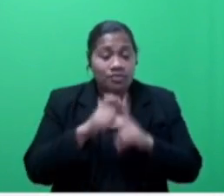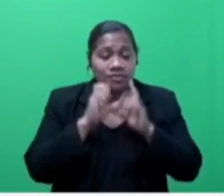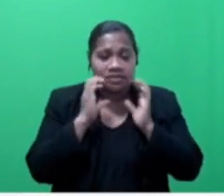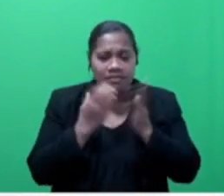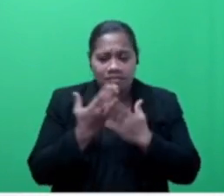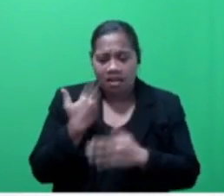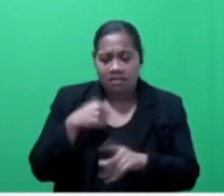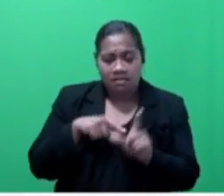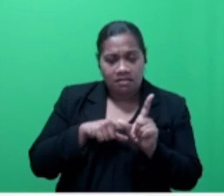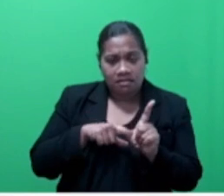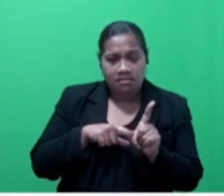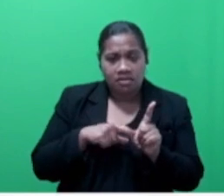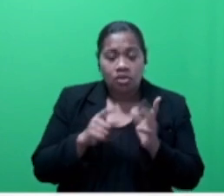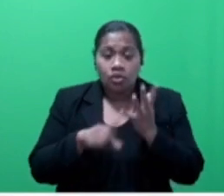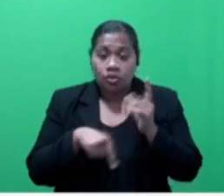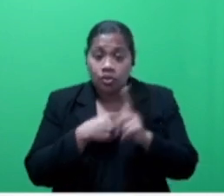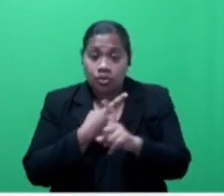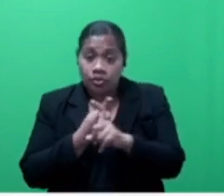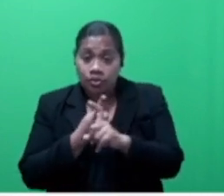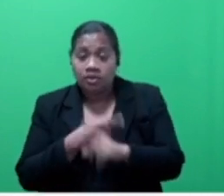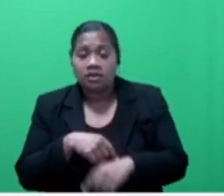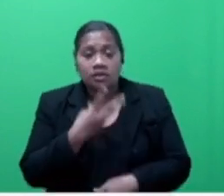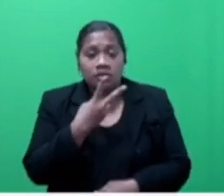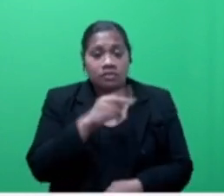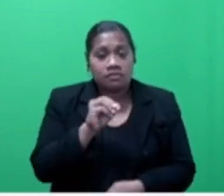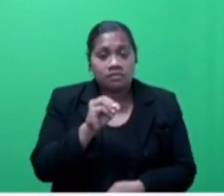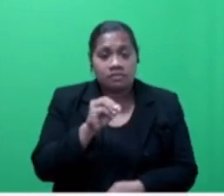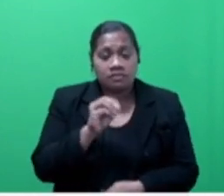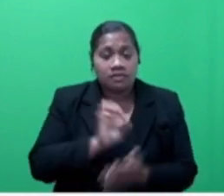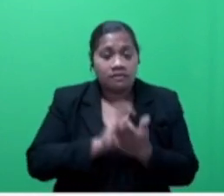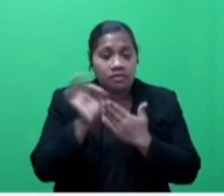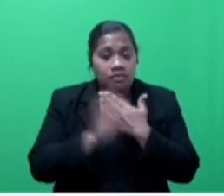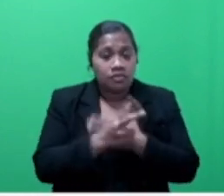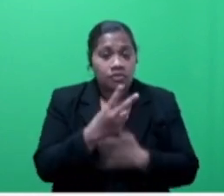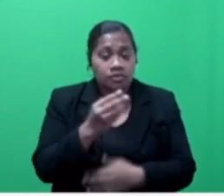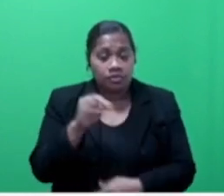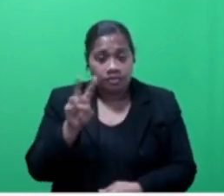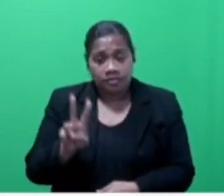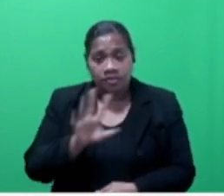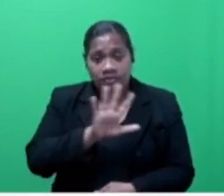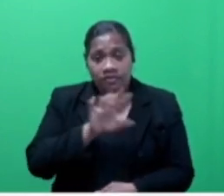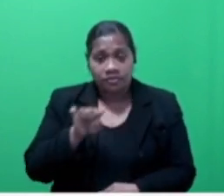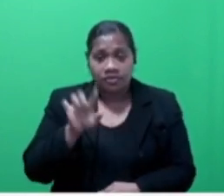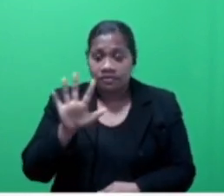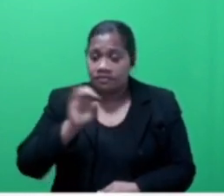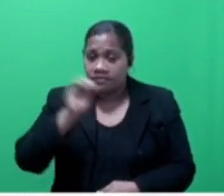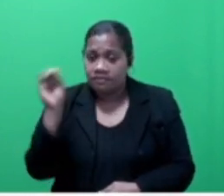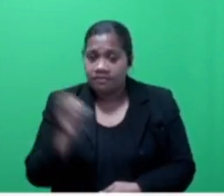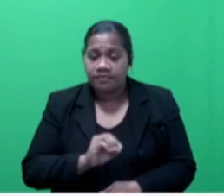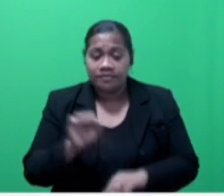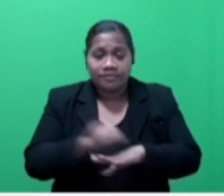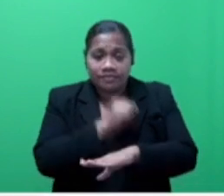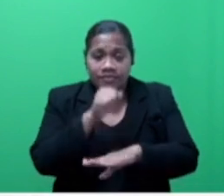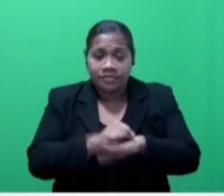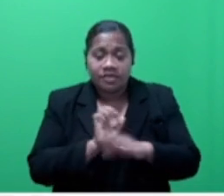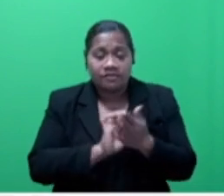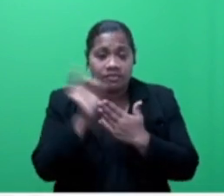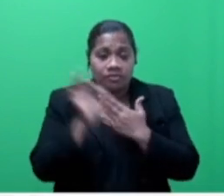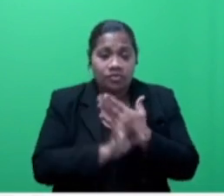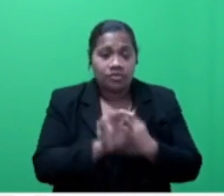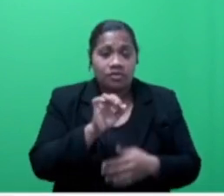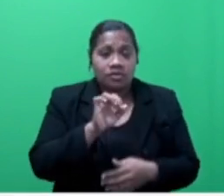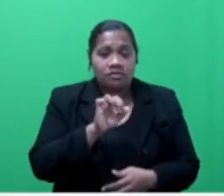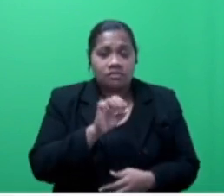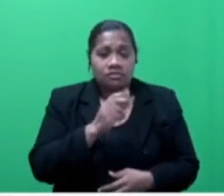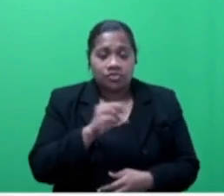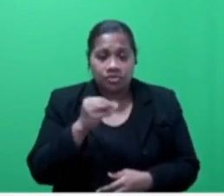year. UK, February 22, 5.5%. Singapore, February 2022,